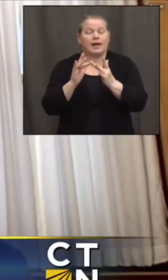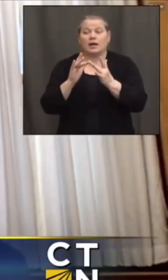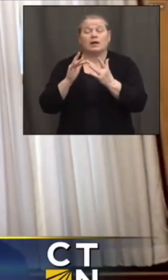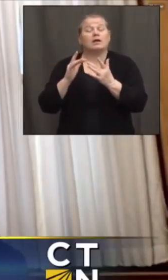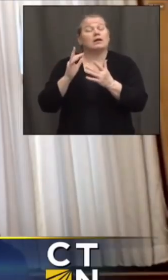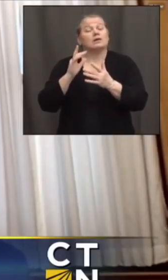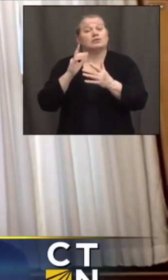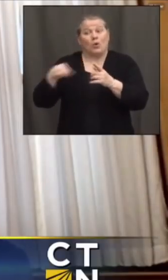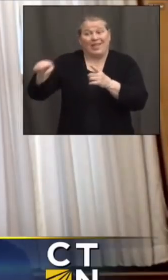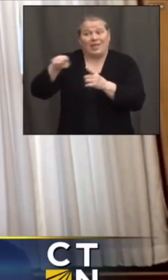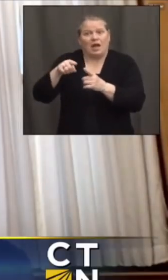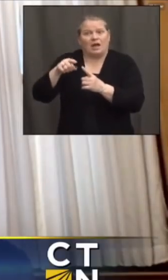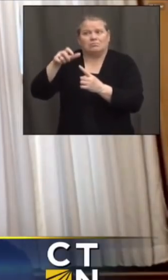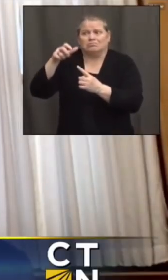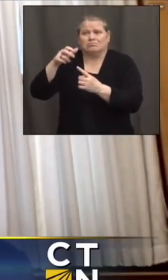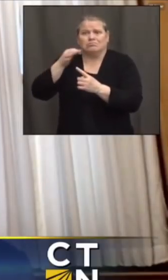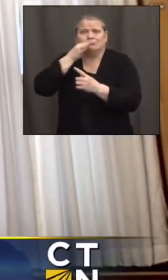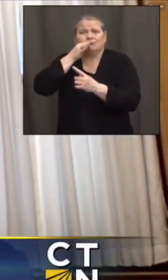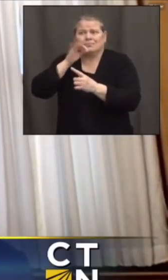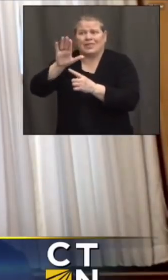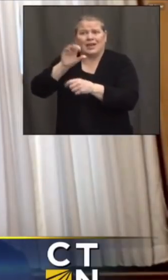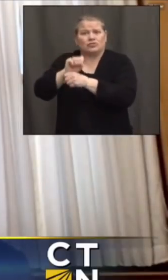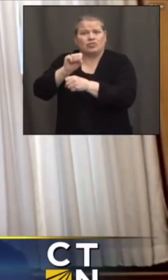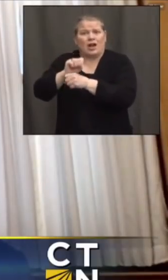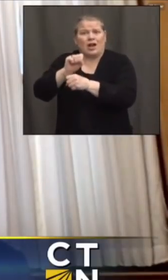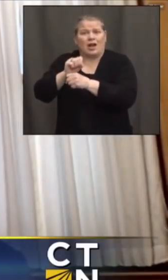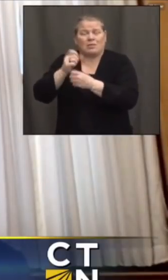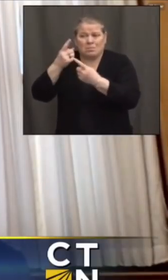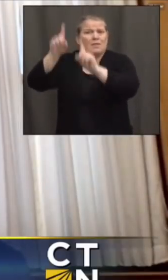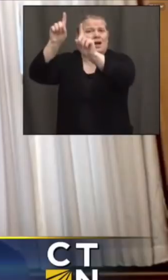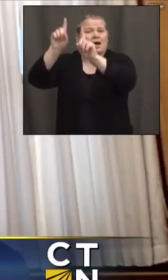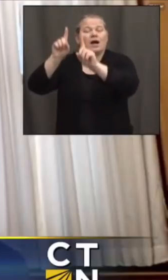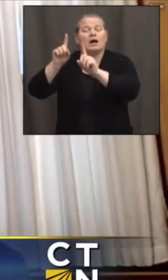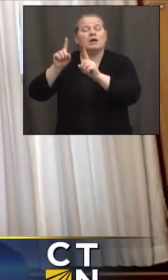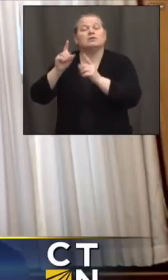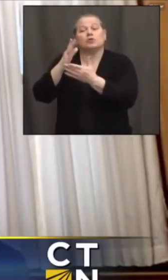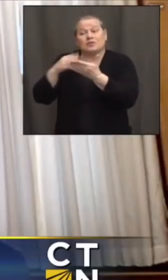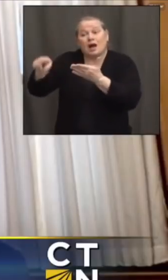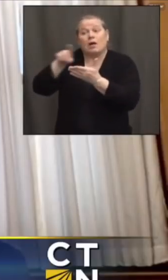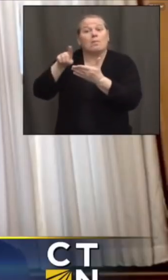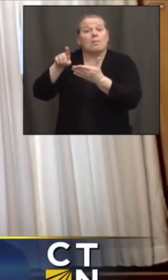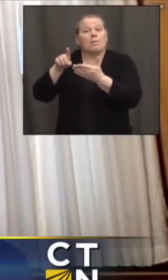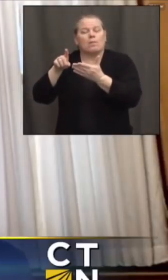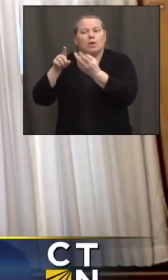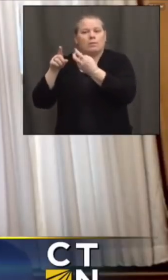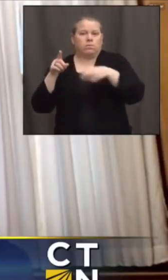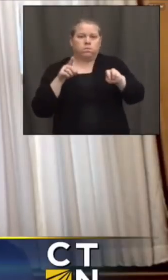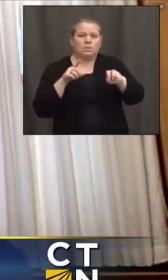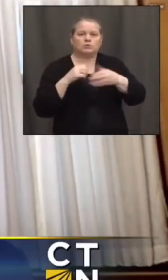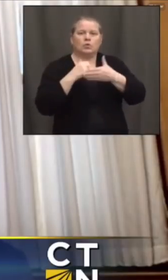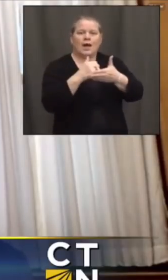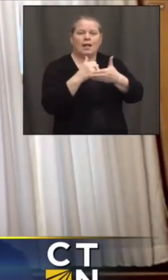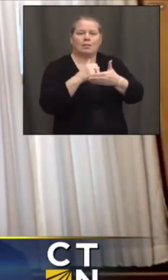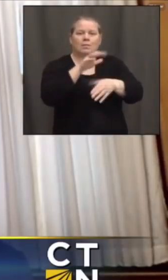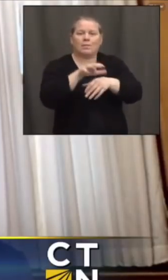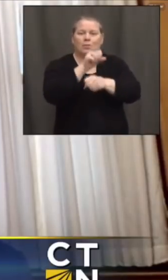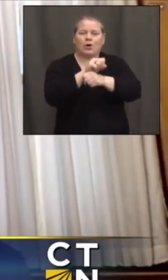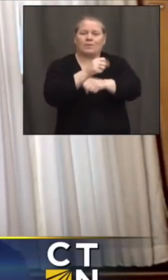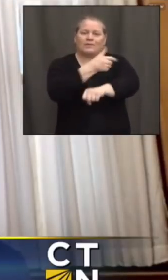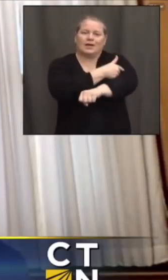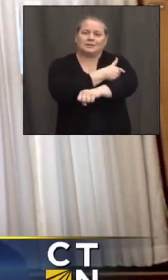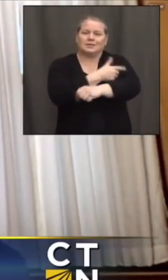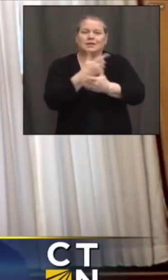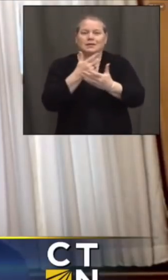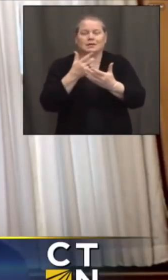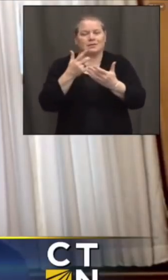for vaccines. And we do think that's having a real impact. The speed with which they're getting back to people, the additional supports we're able to